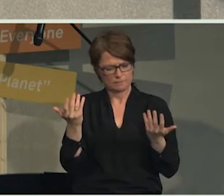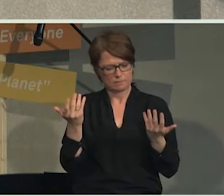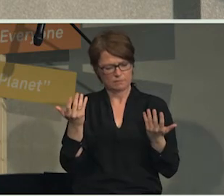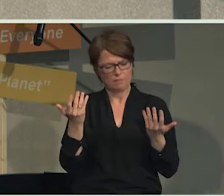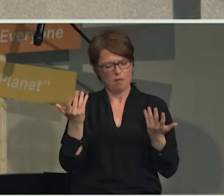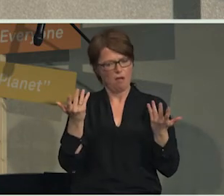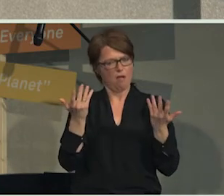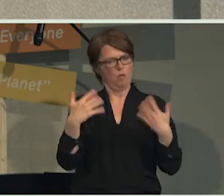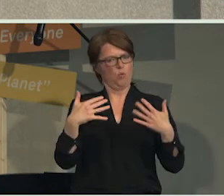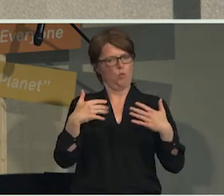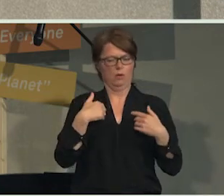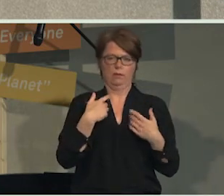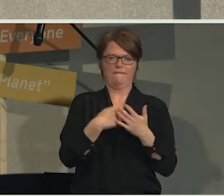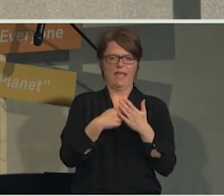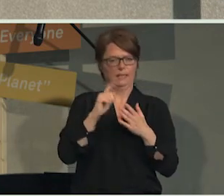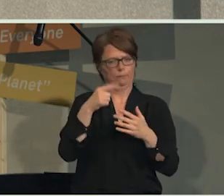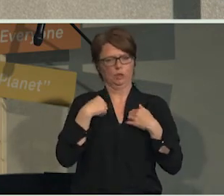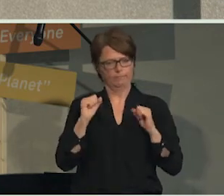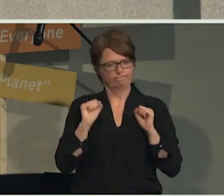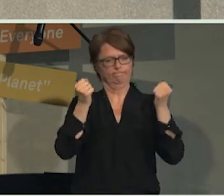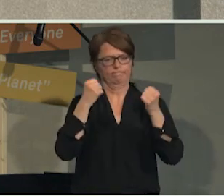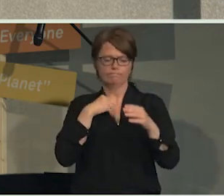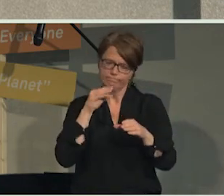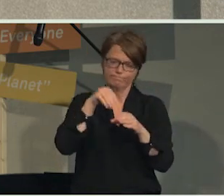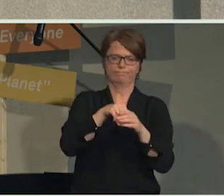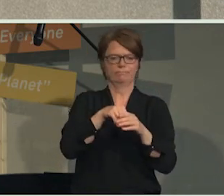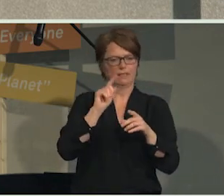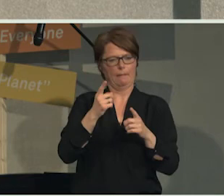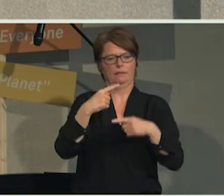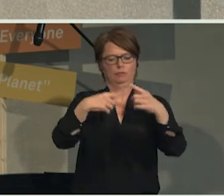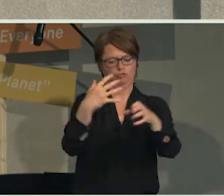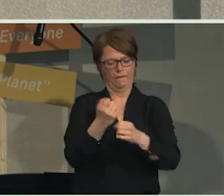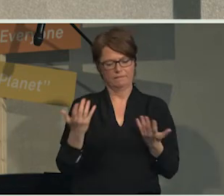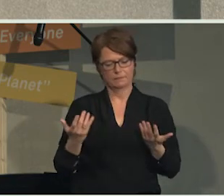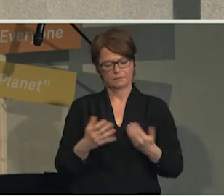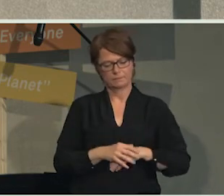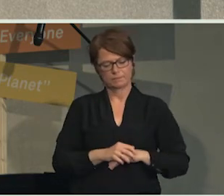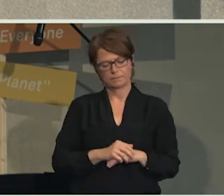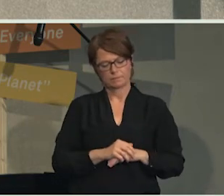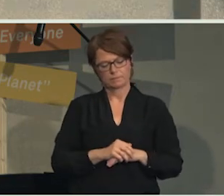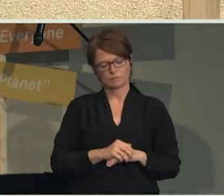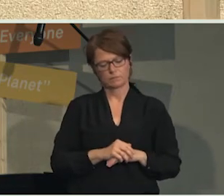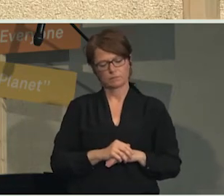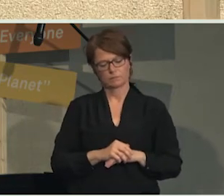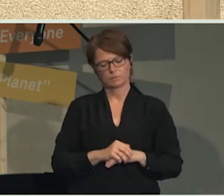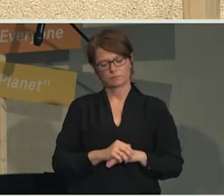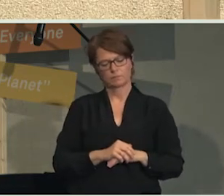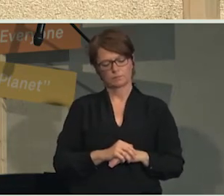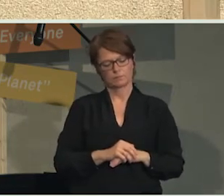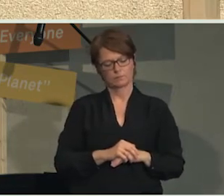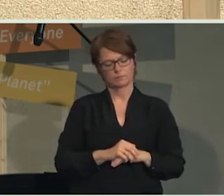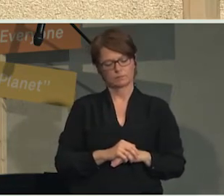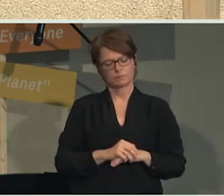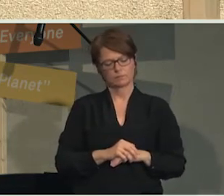Irreversibly visible in the world with a voice. Because today, they're doctors, they're bankers, they're linguists,